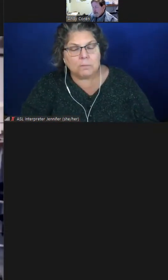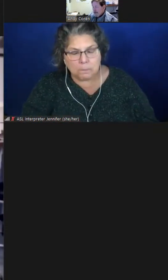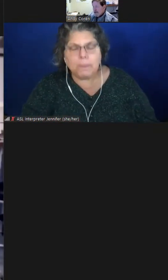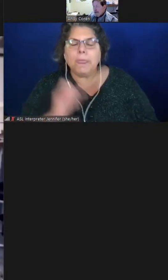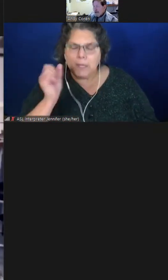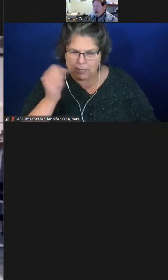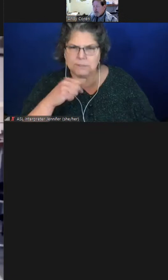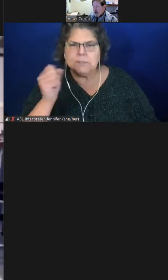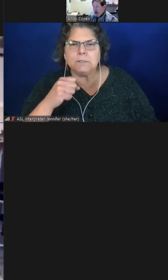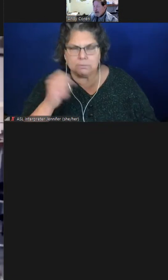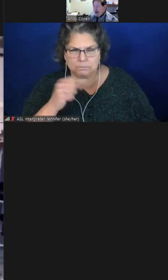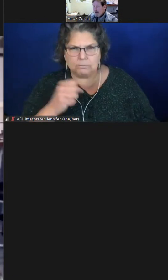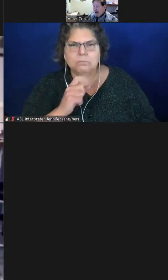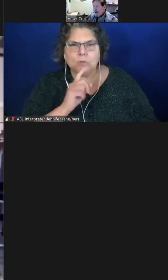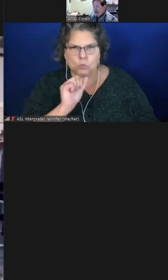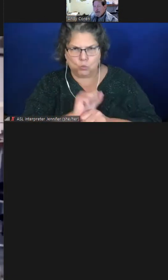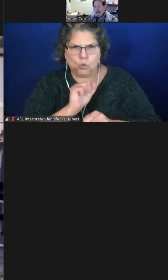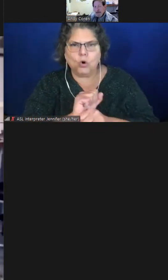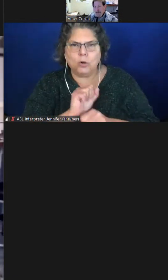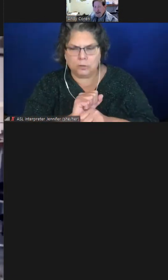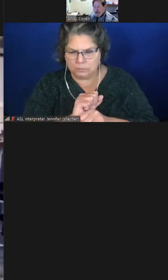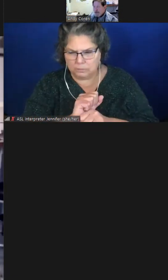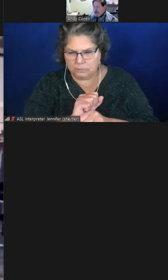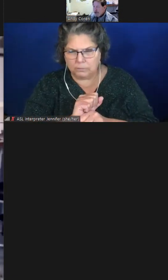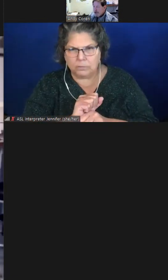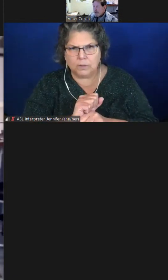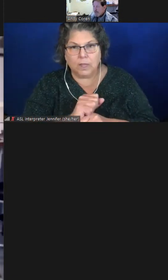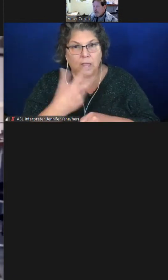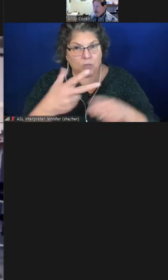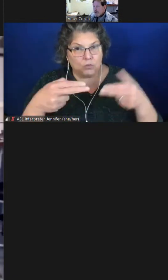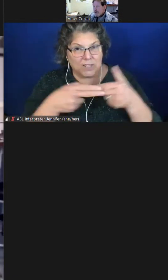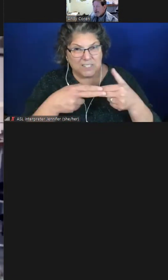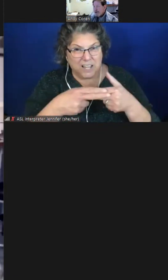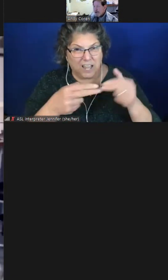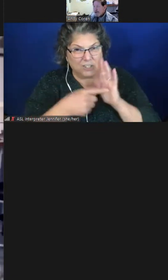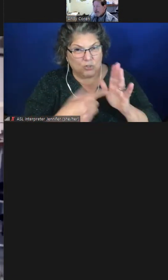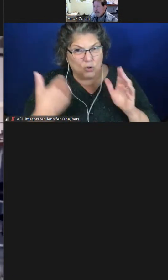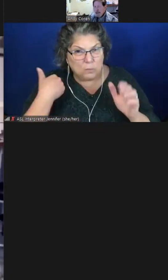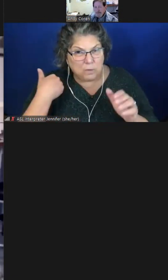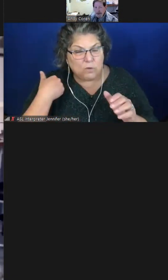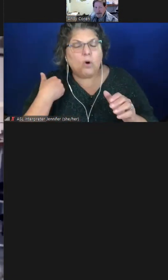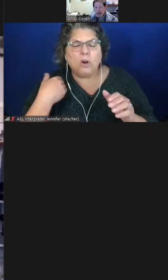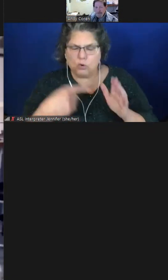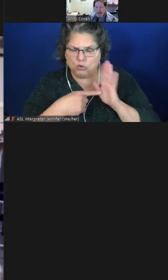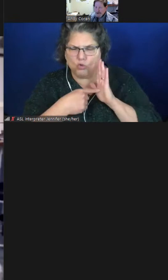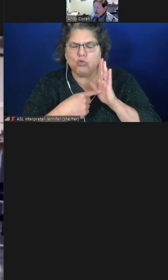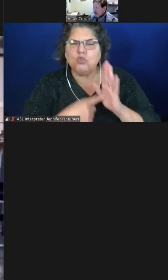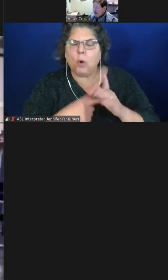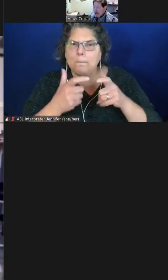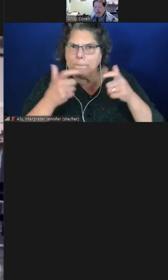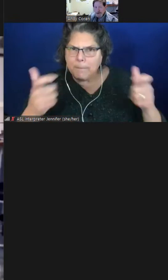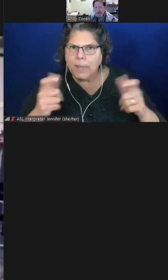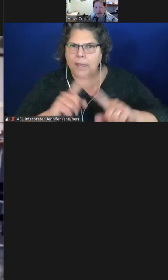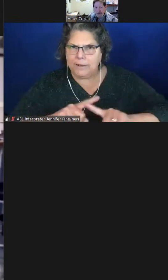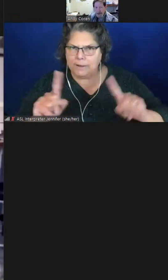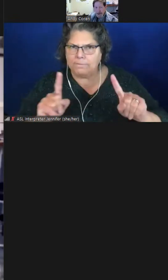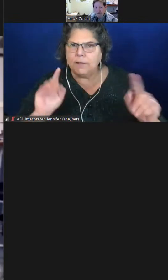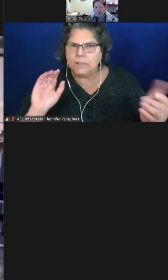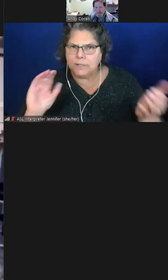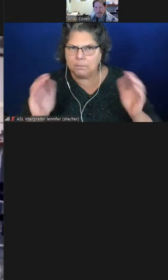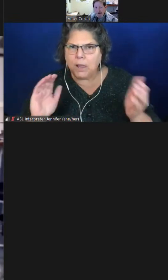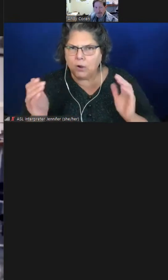it does work. And the 3 slides we showed before show the significant difference